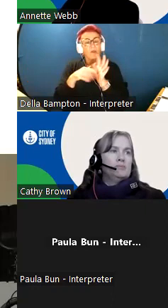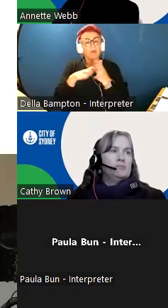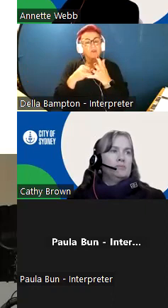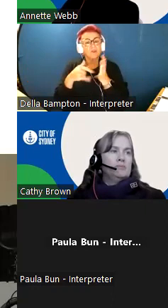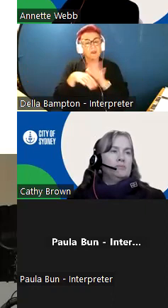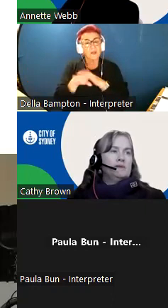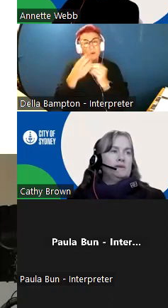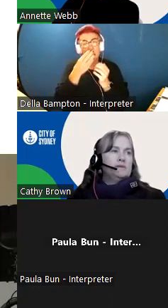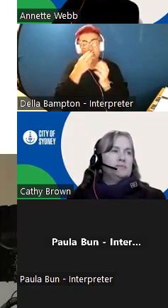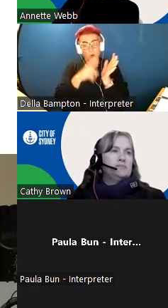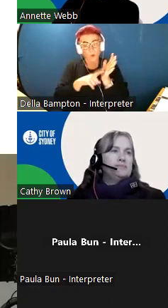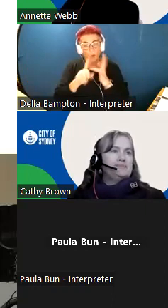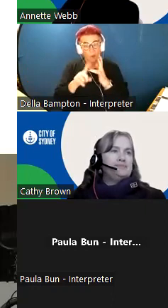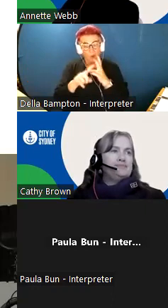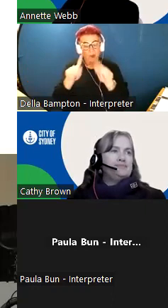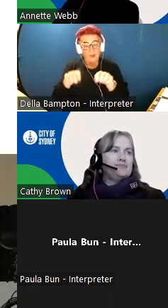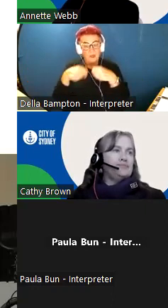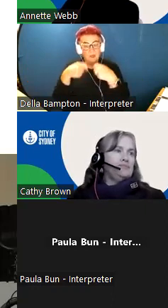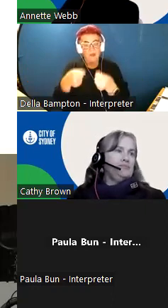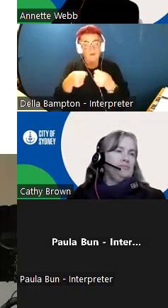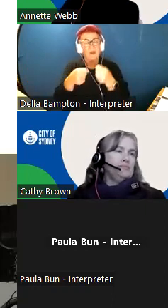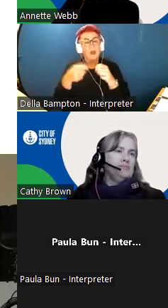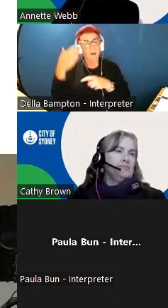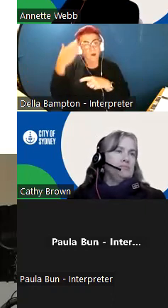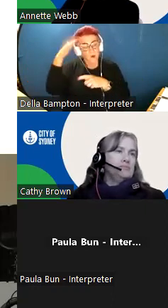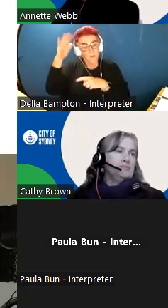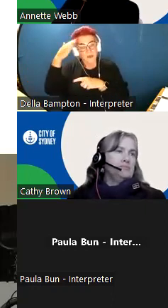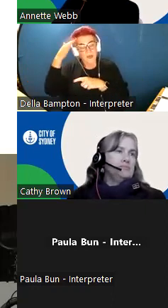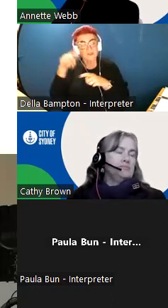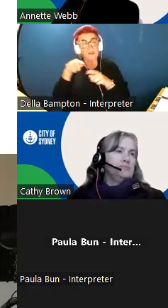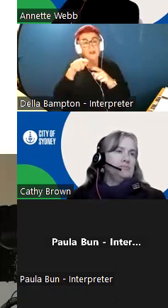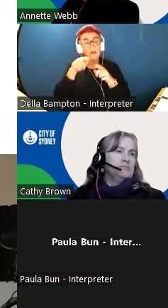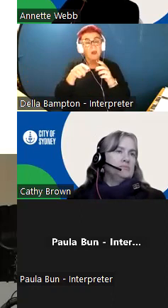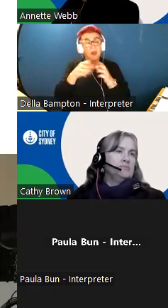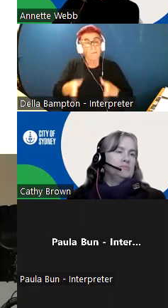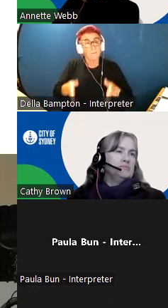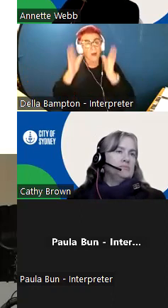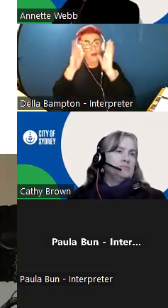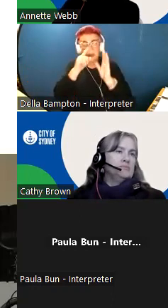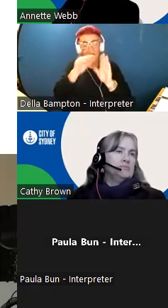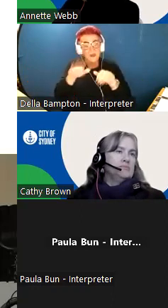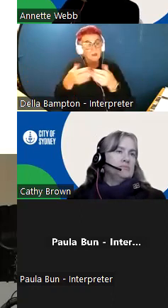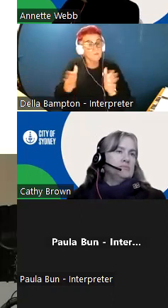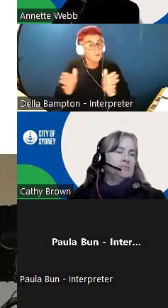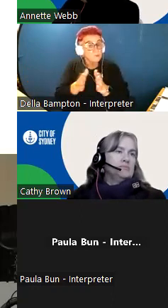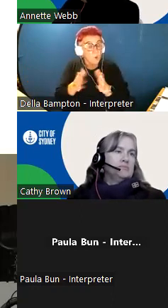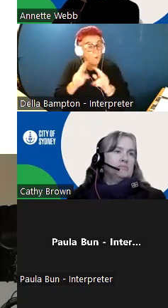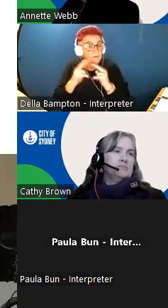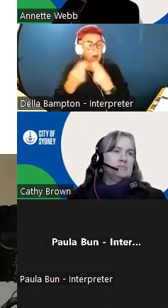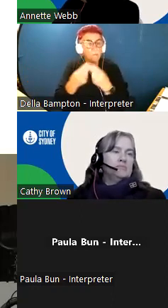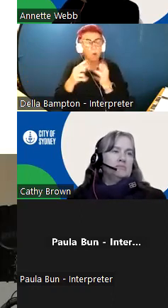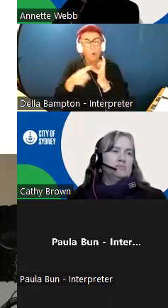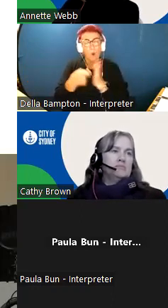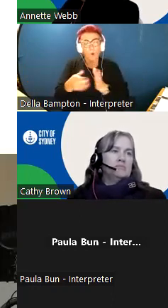a studio and residential accommodation. The apartment would either accommodate a small family or a small group of